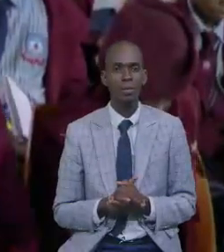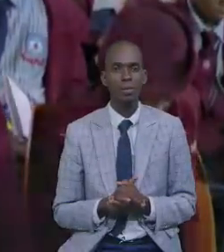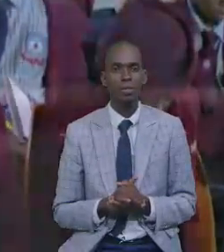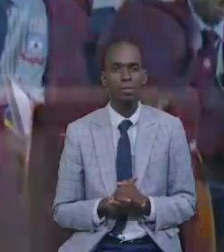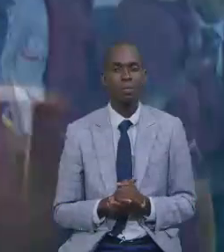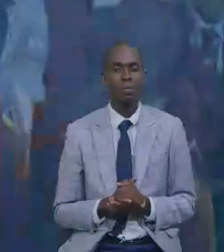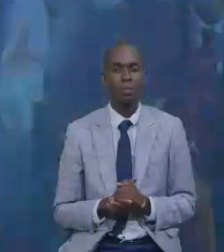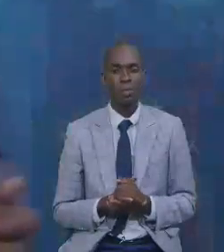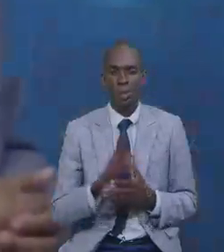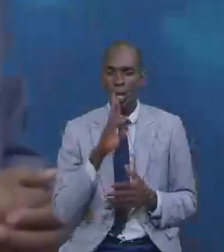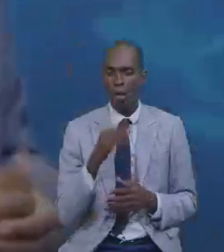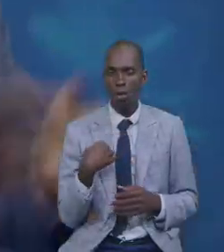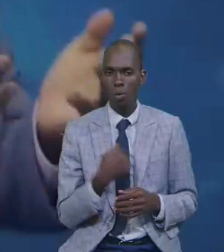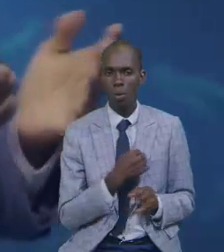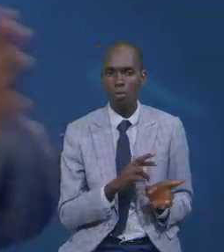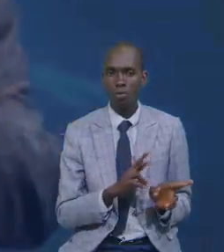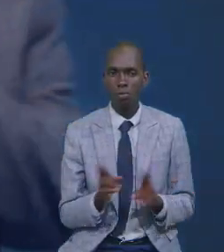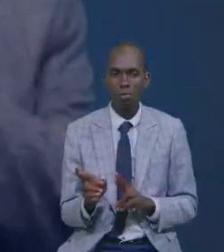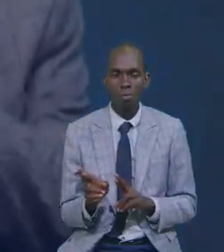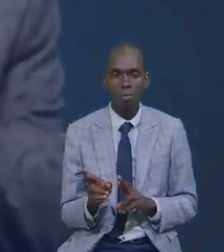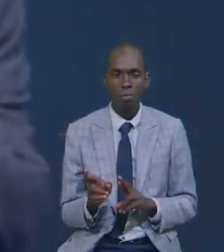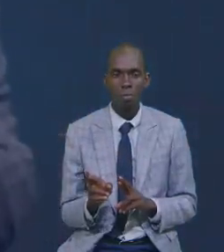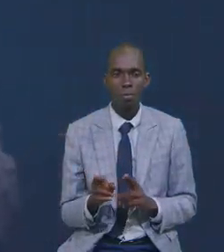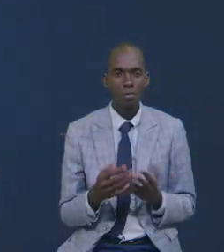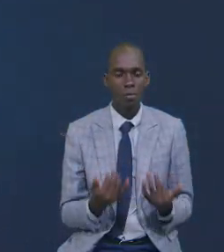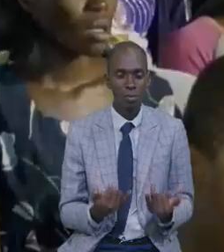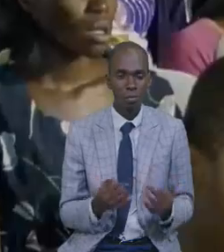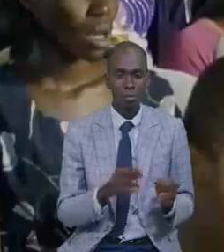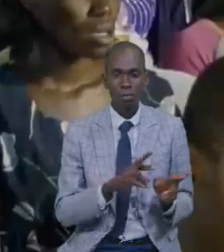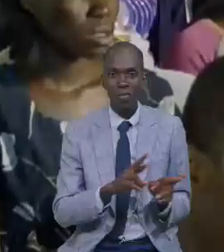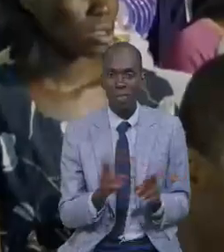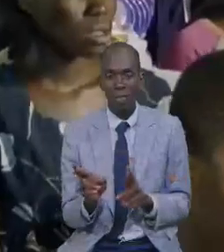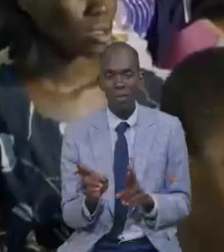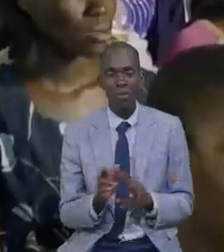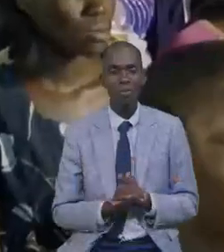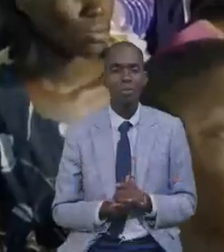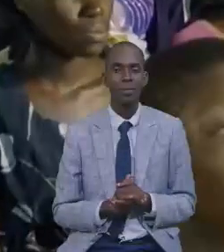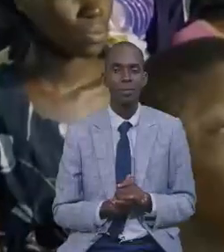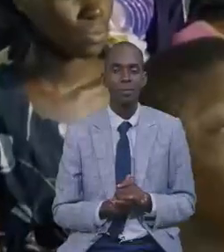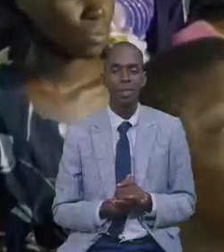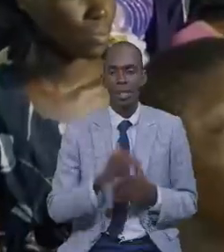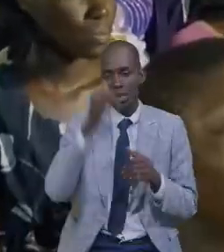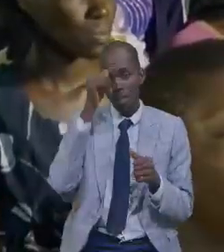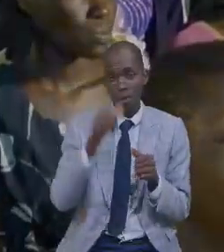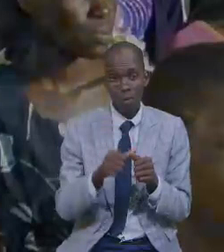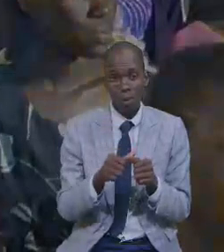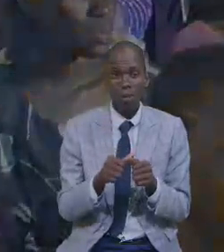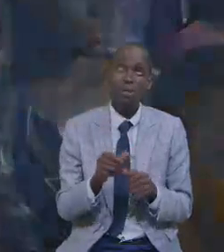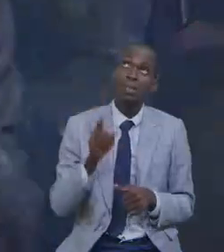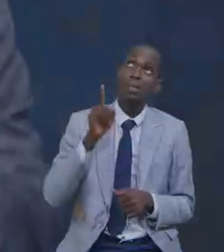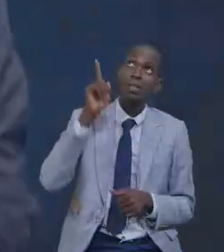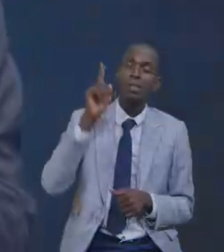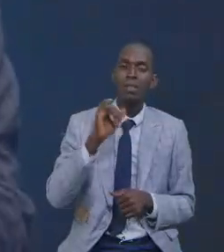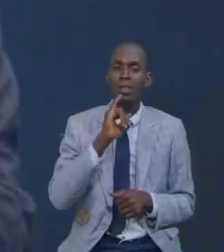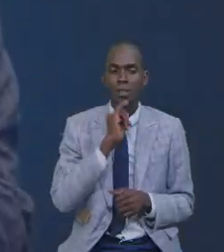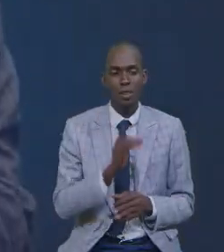Are we ready now? I said, are we ready now? Remember, he is faithful.